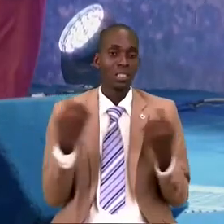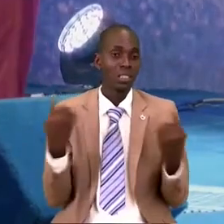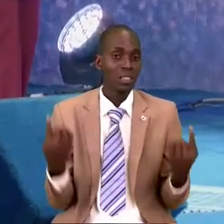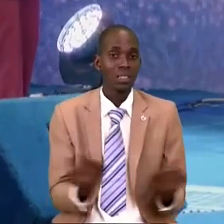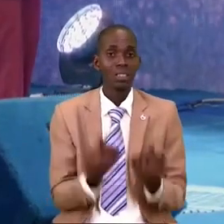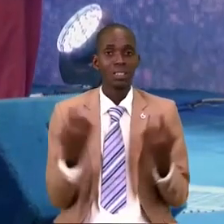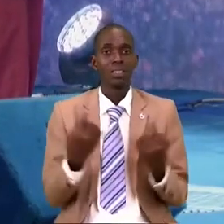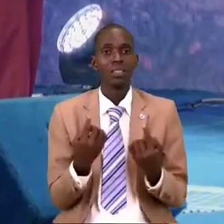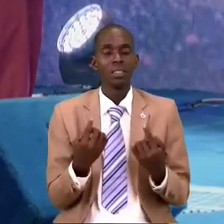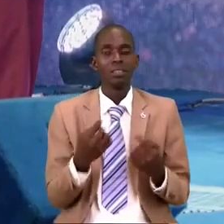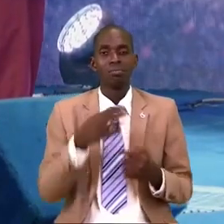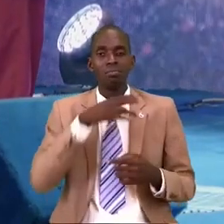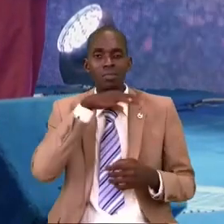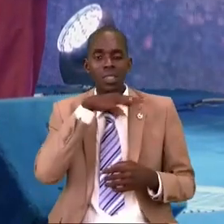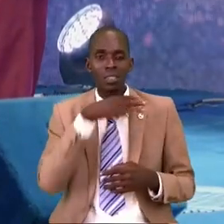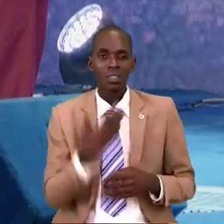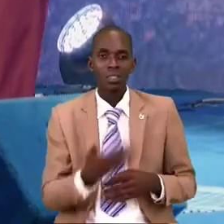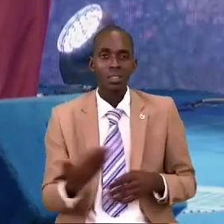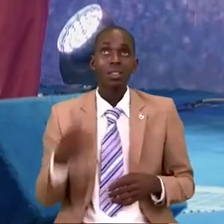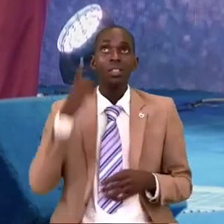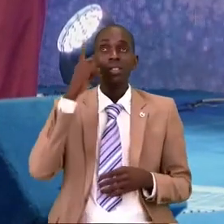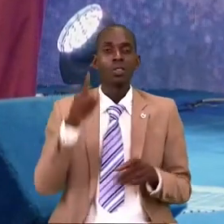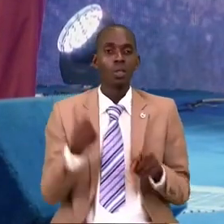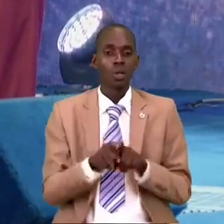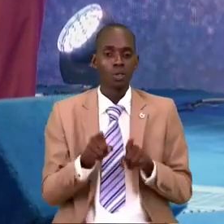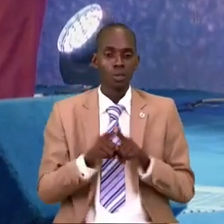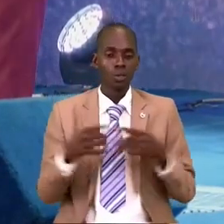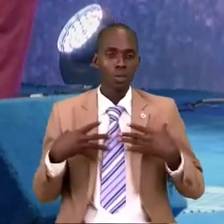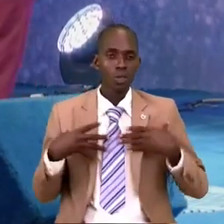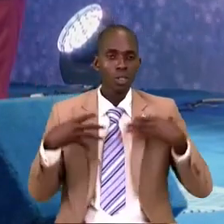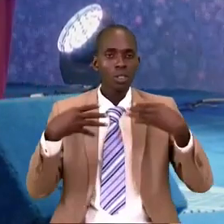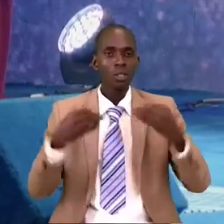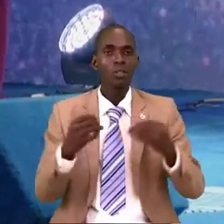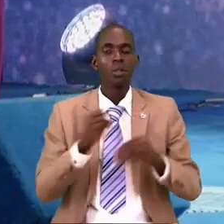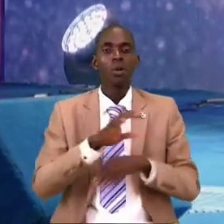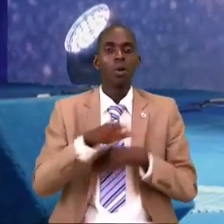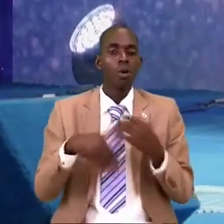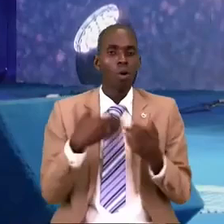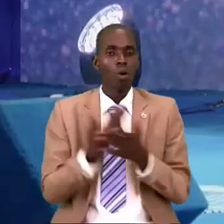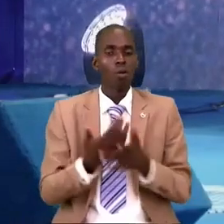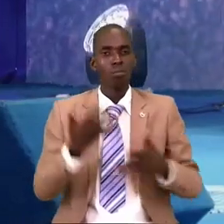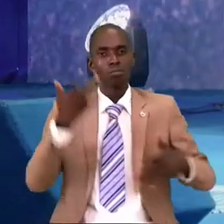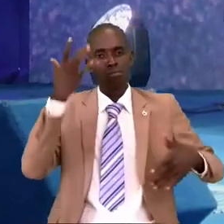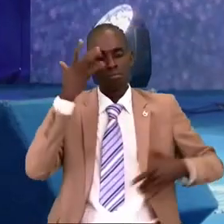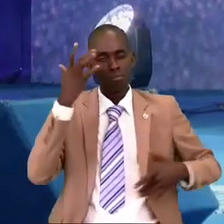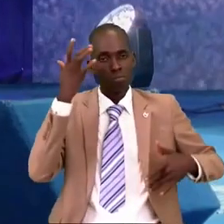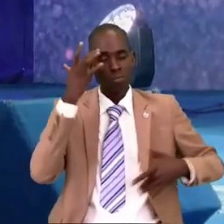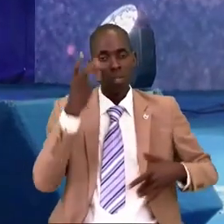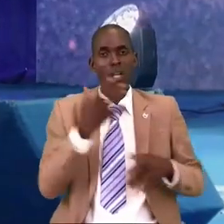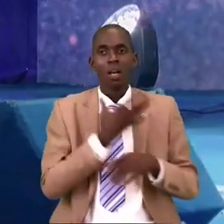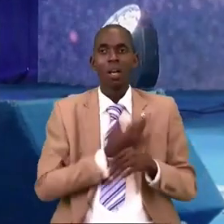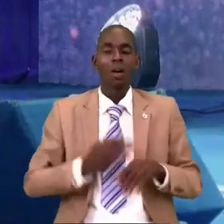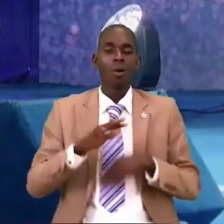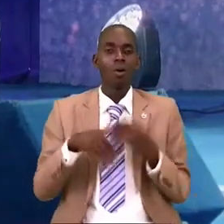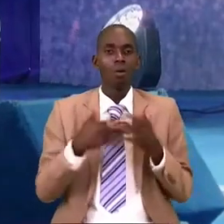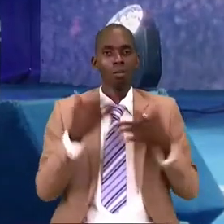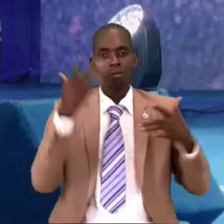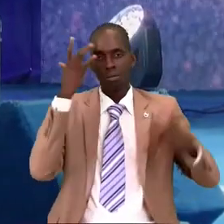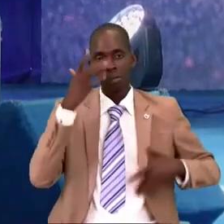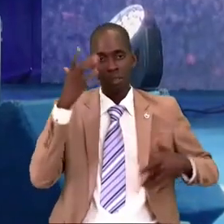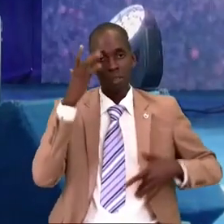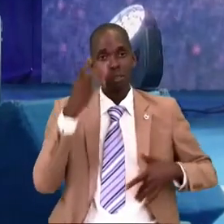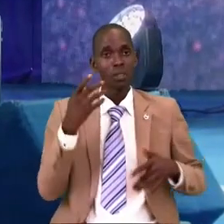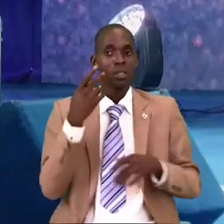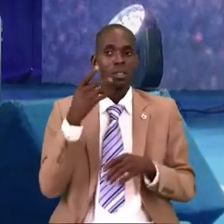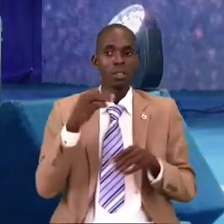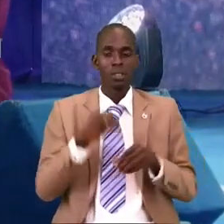all sicknesses. Look at verse 4 there. In verse 4, who redeemeth thy life from